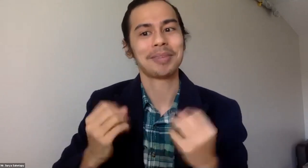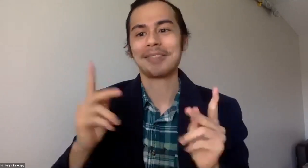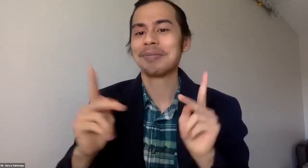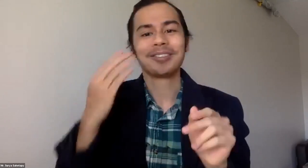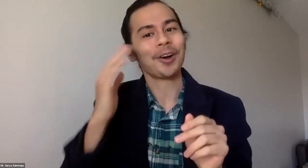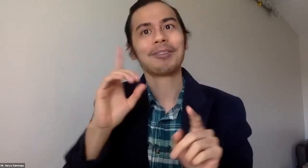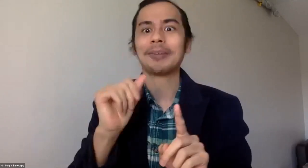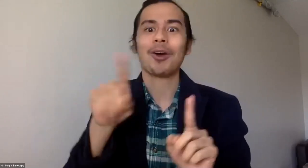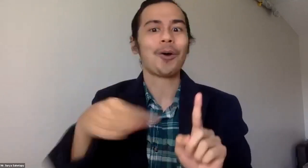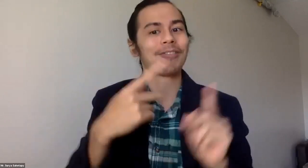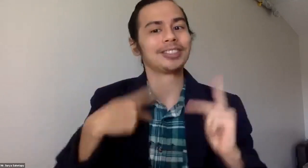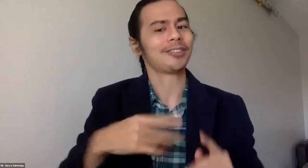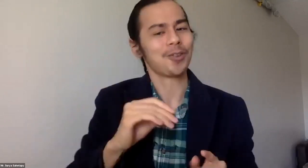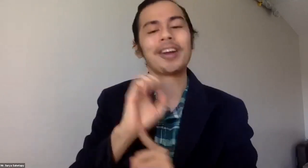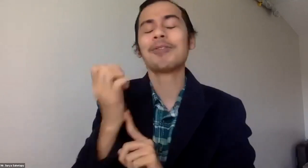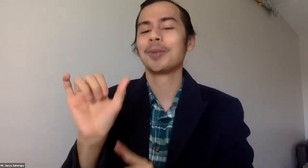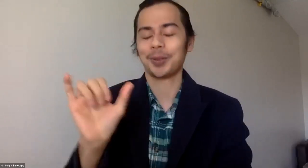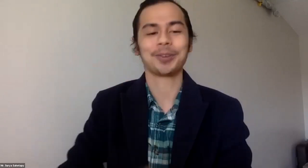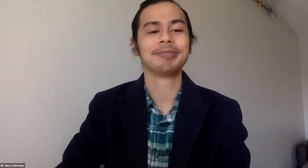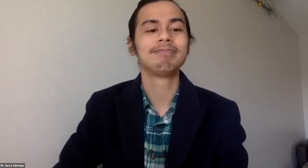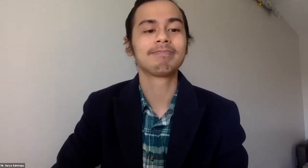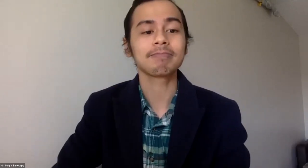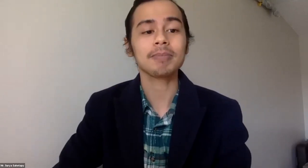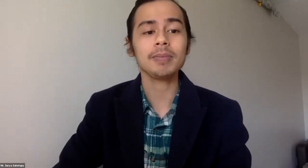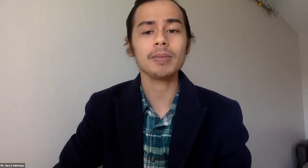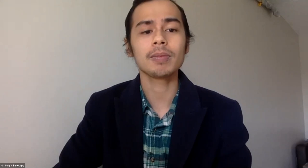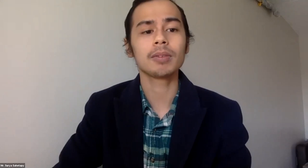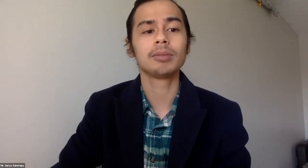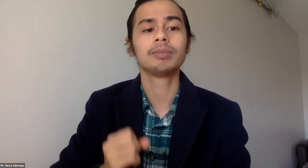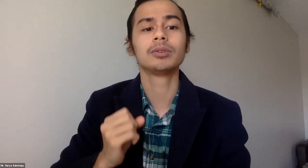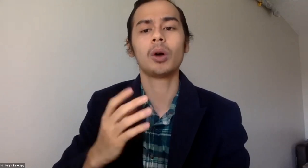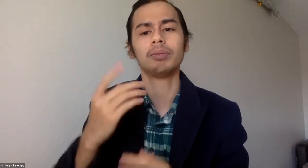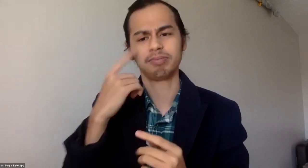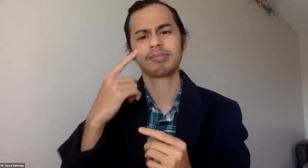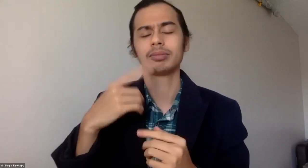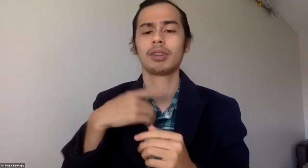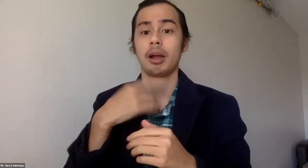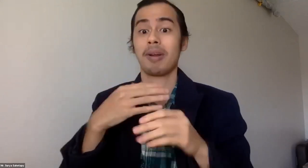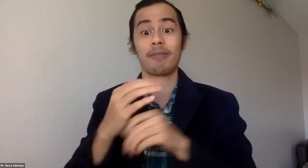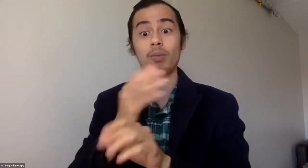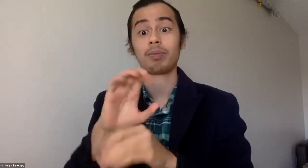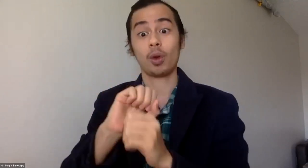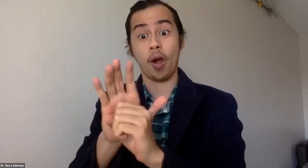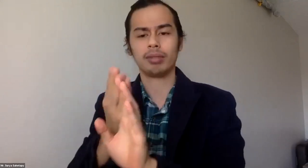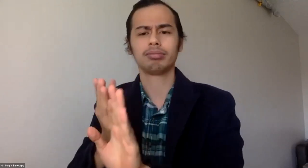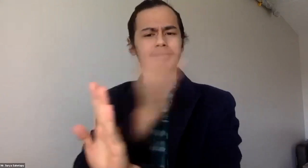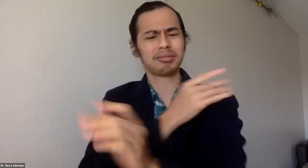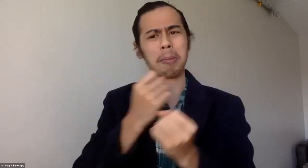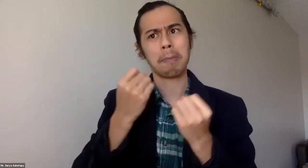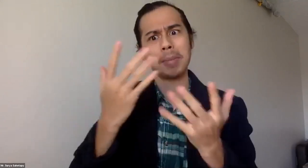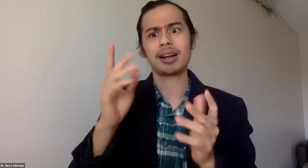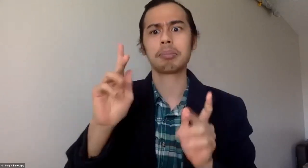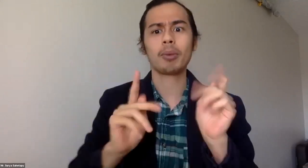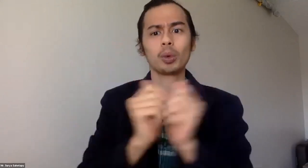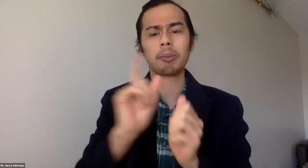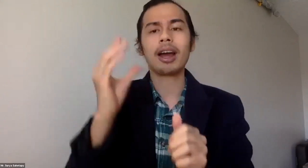who had the disability. They needed interpretation services to understand the deaf participants. So that's where I refer to